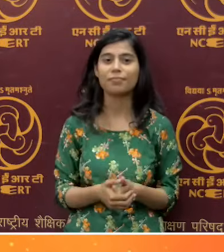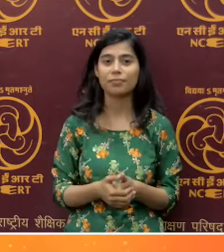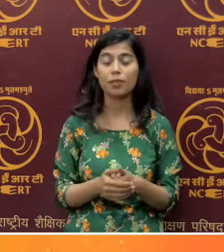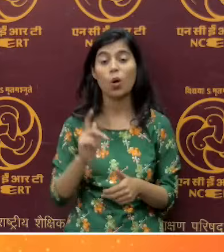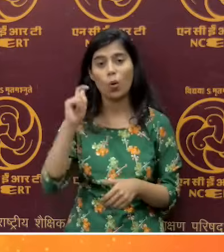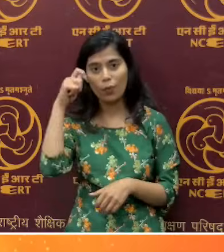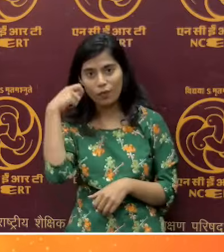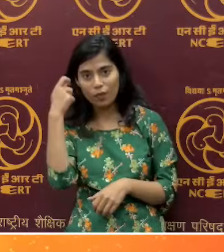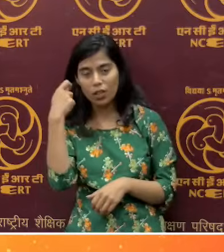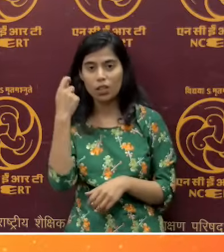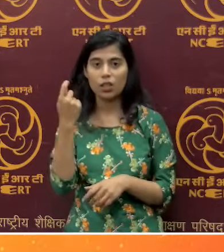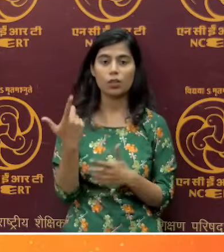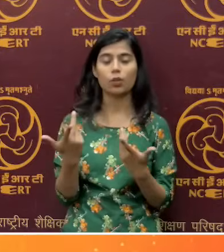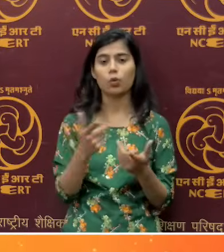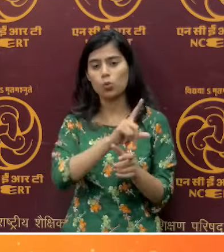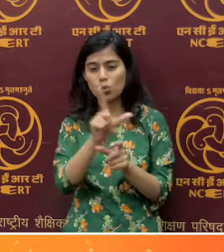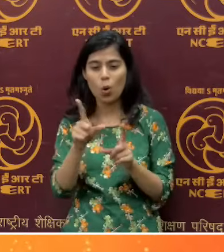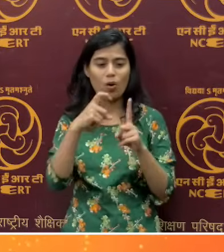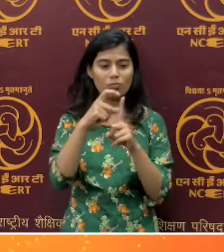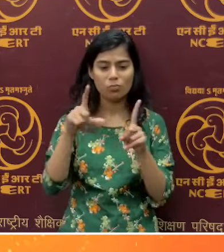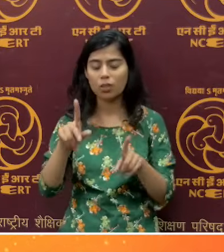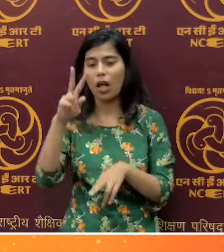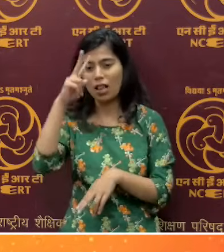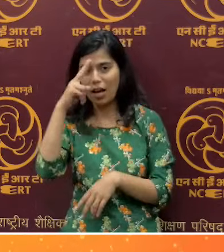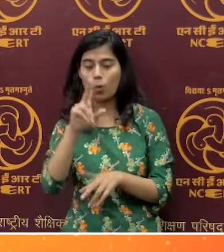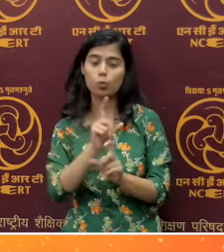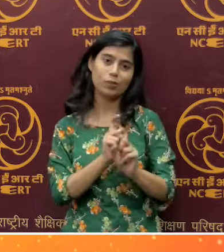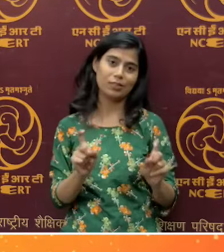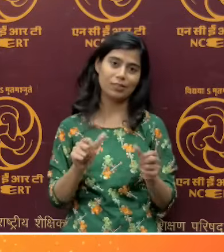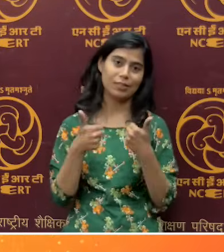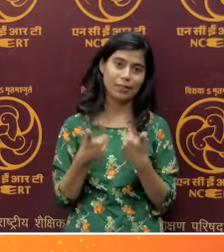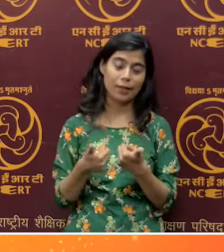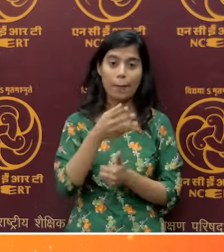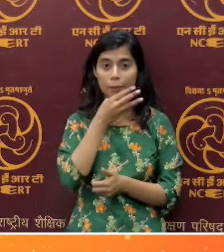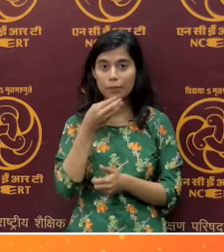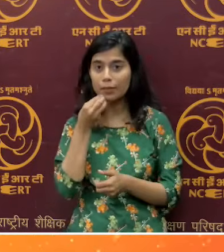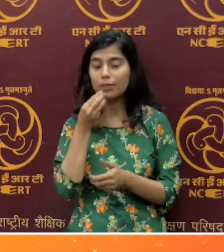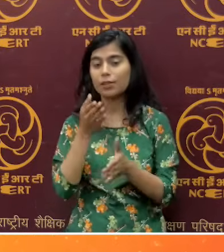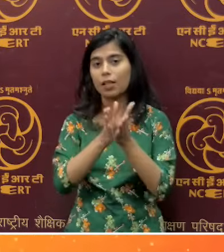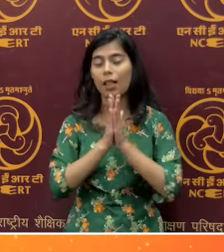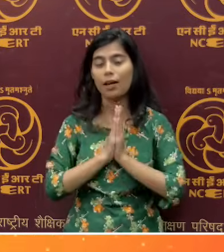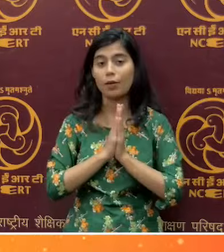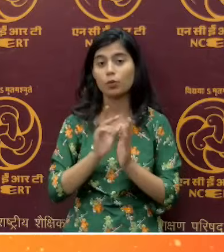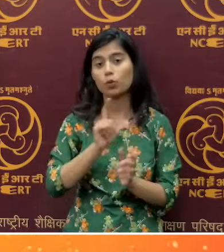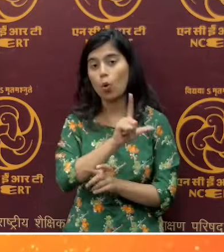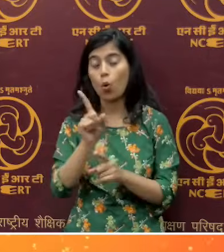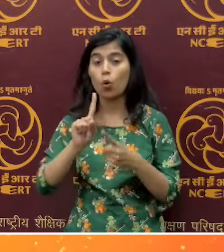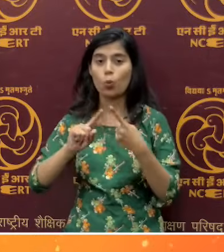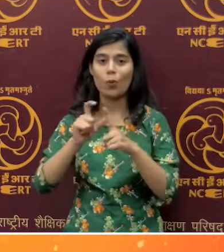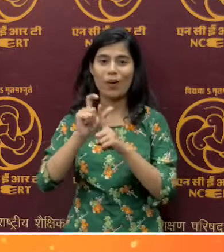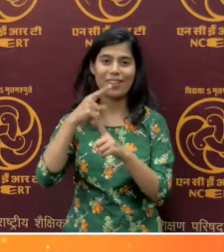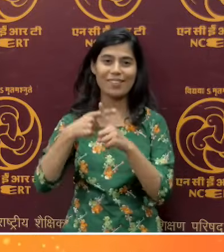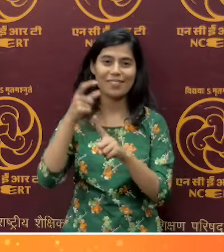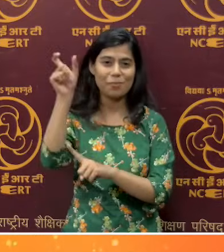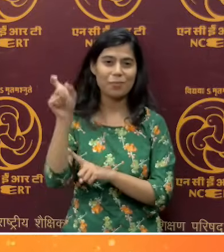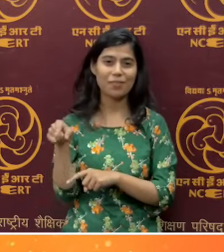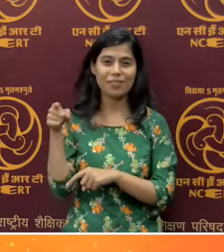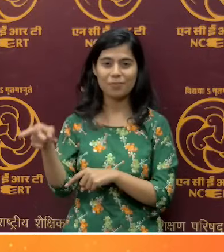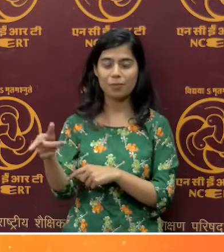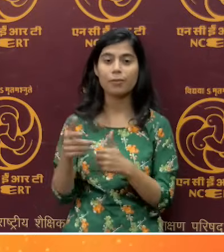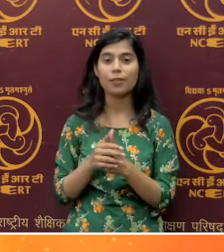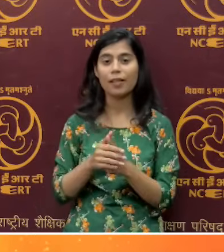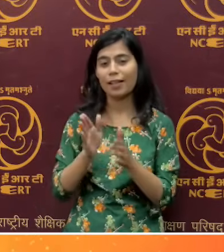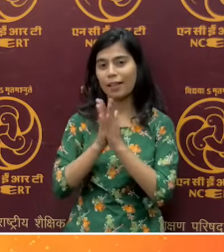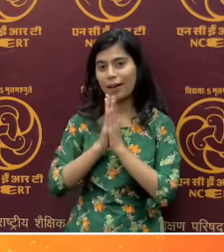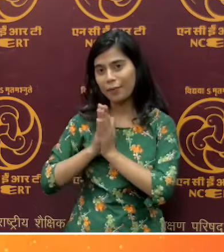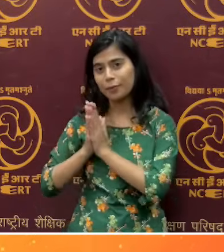videos on the demonstrations and everything so that your doubts get clear. Now very quickly, let me thank all my experts who joined us. Hemlatta ma'am, Ranjeet sir, thank you